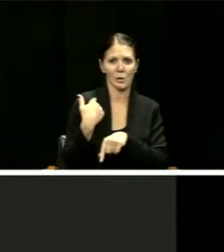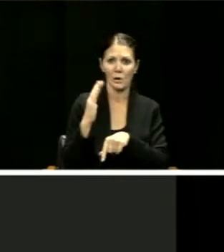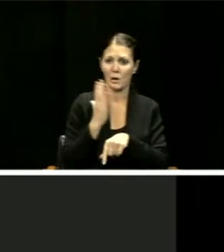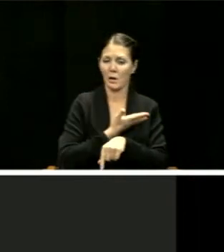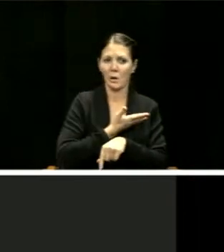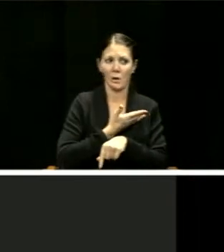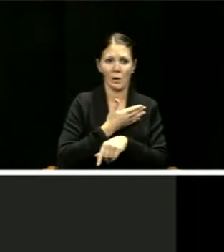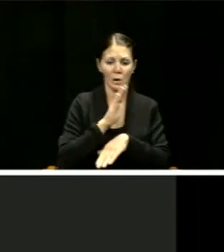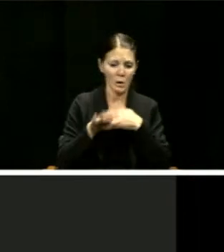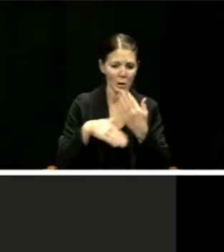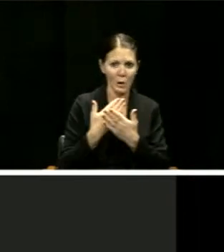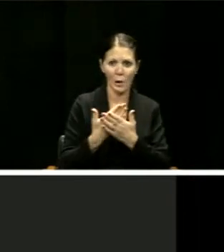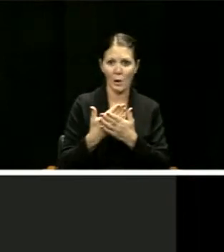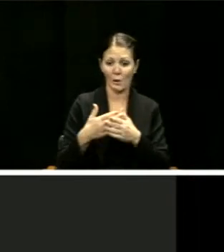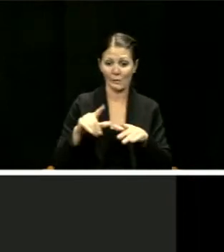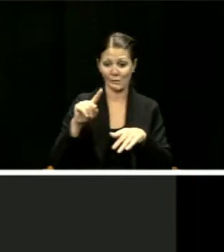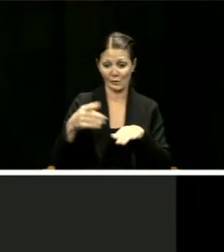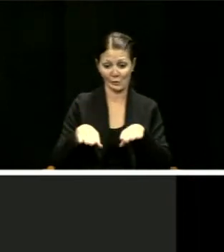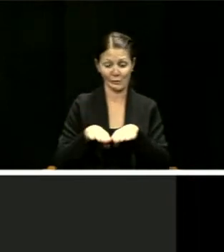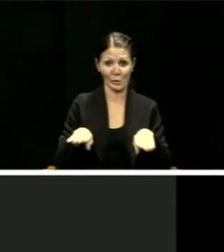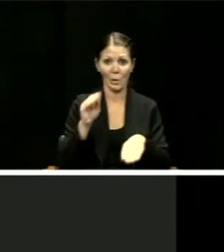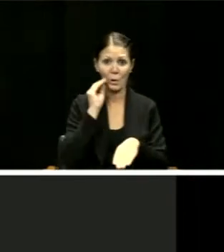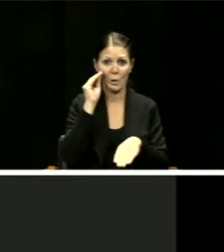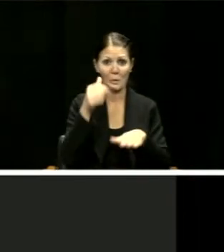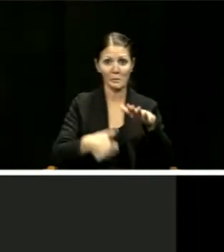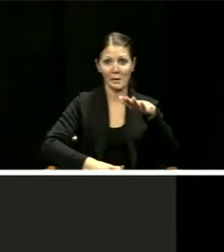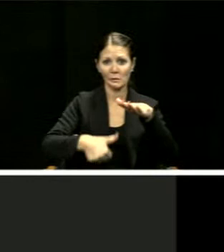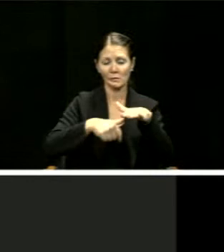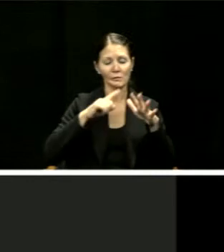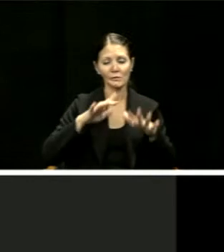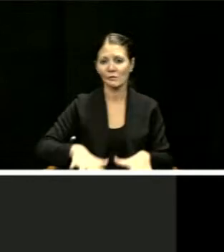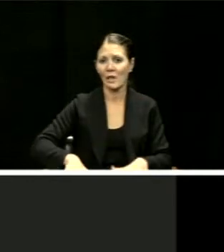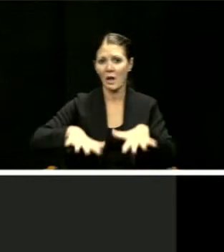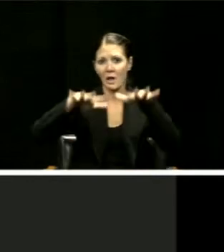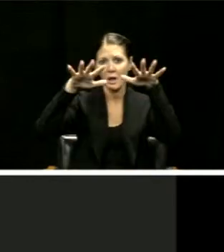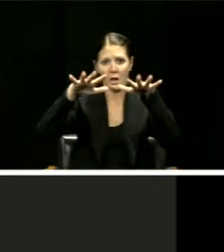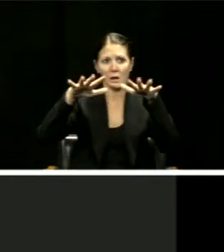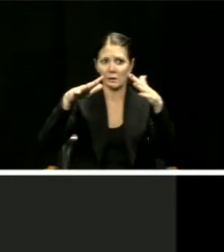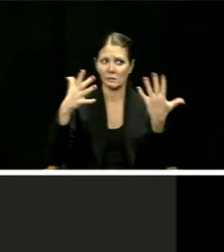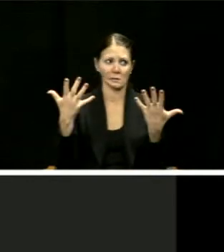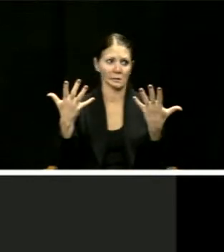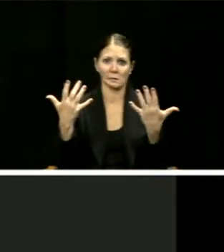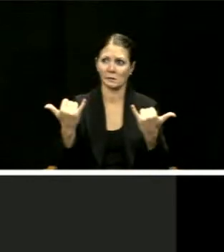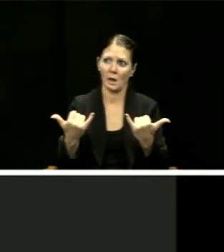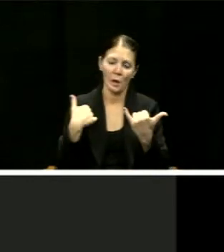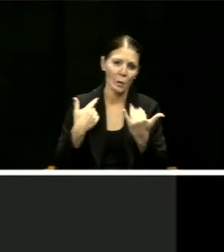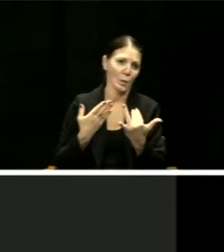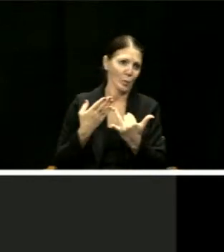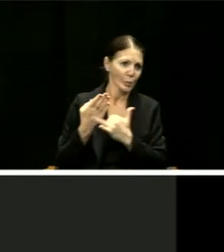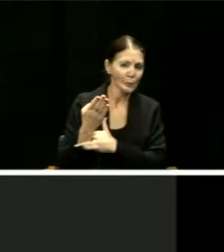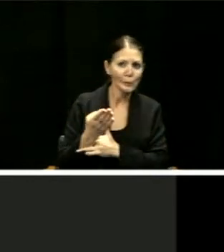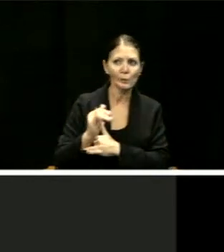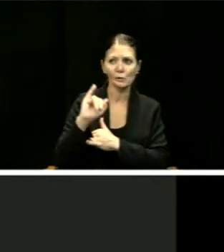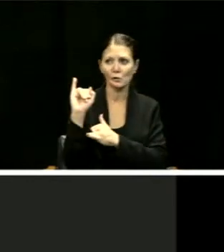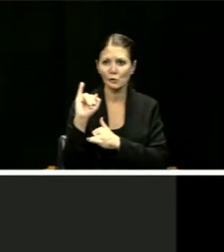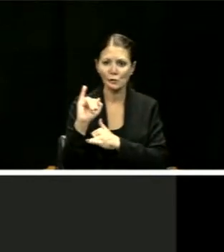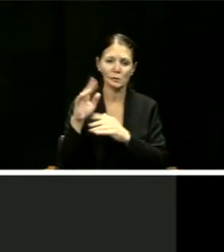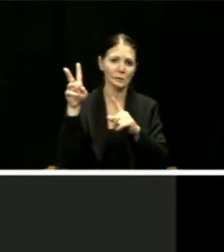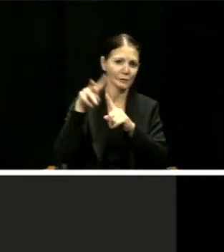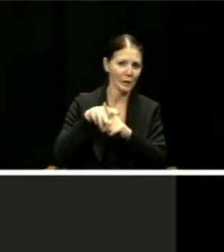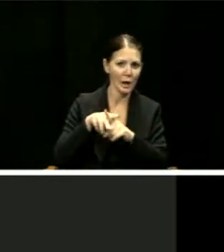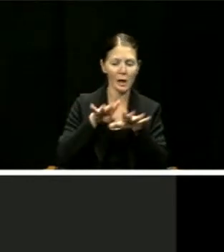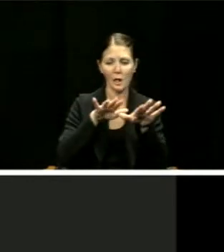whole bottom floor of our home was flooded out, and we're going through the whole insurance claim policy and everything like